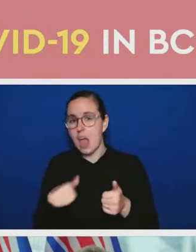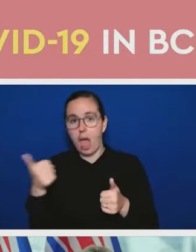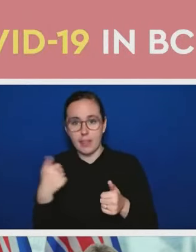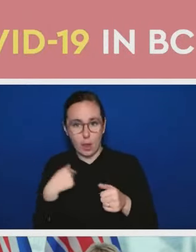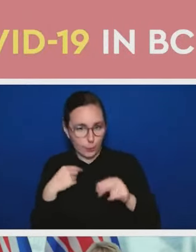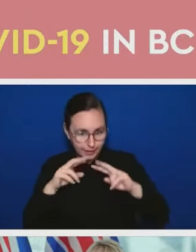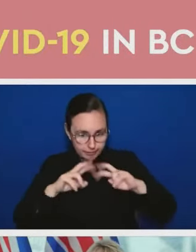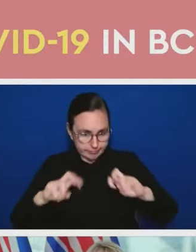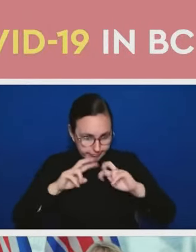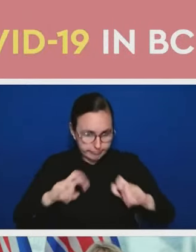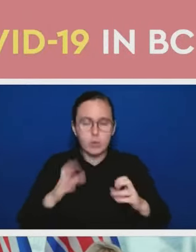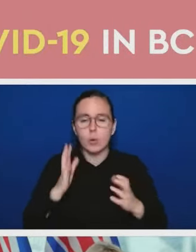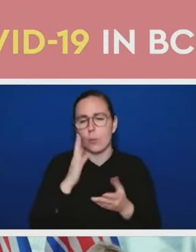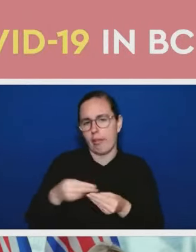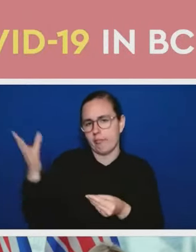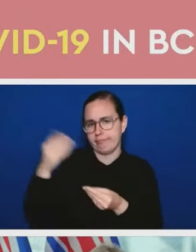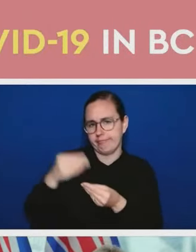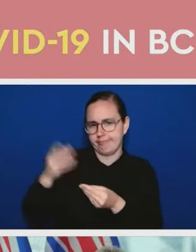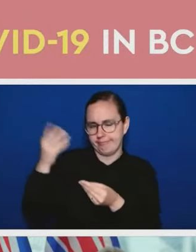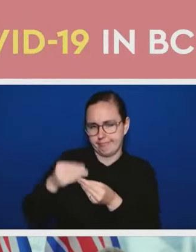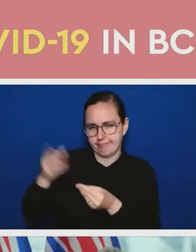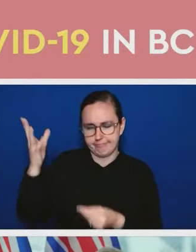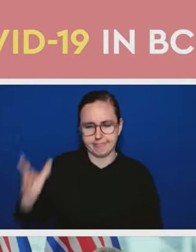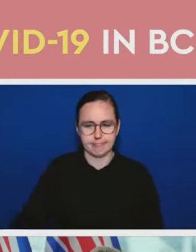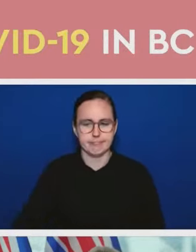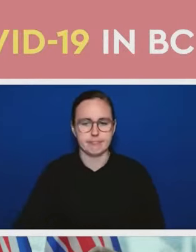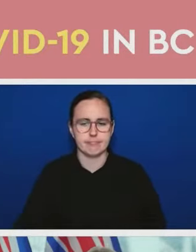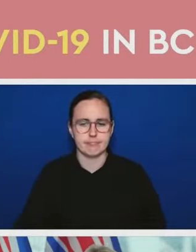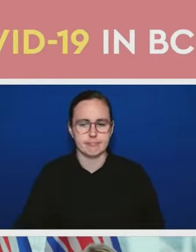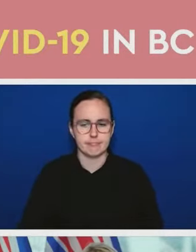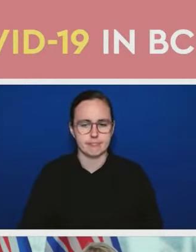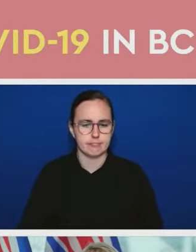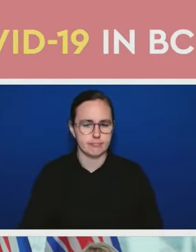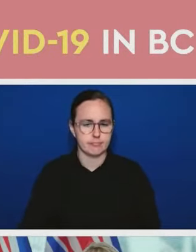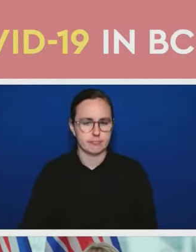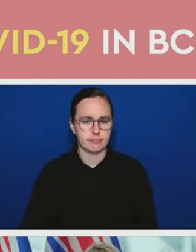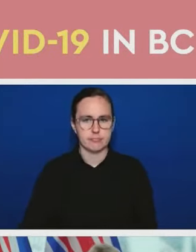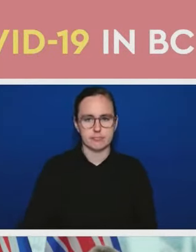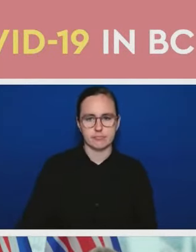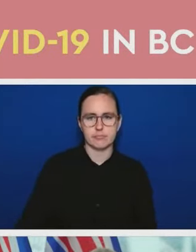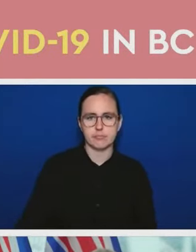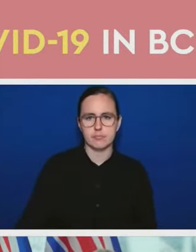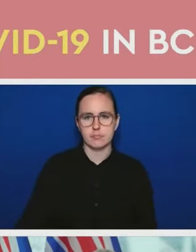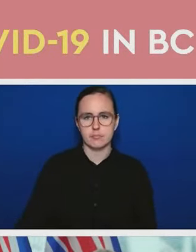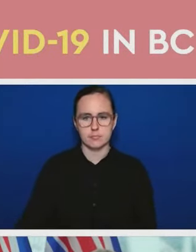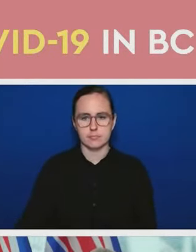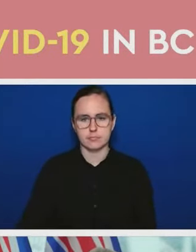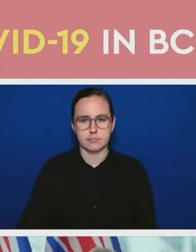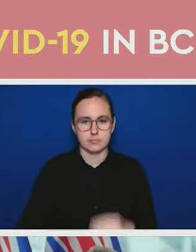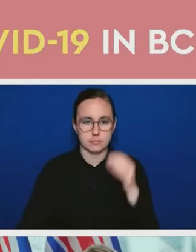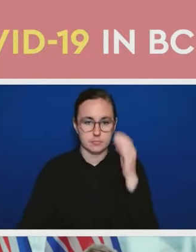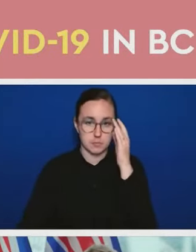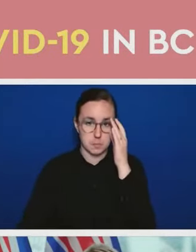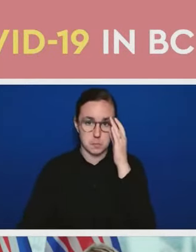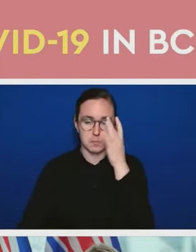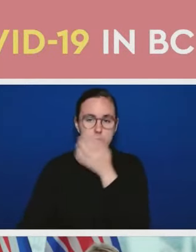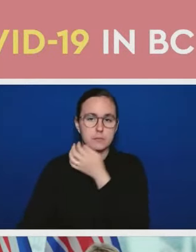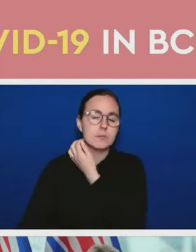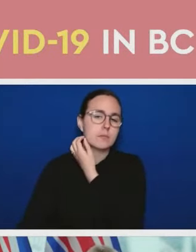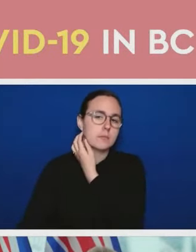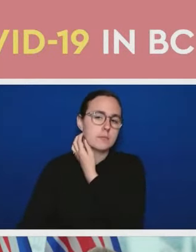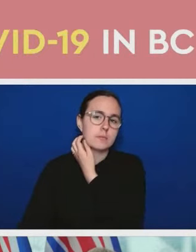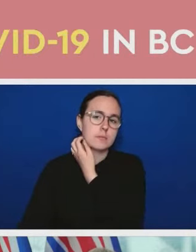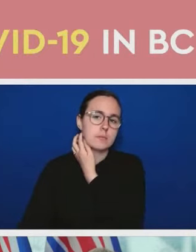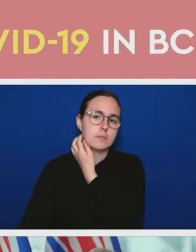We've also evolved in COVID testing and how important it is. We're moving away from some of the